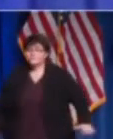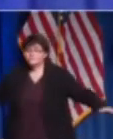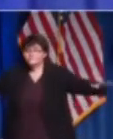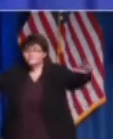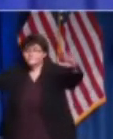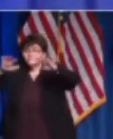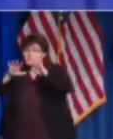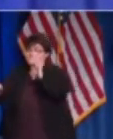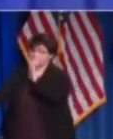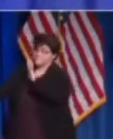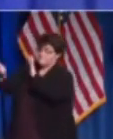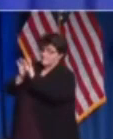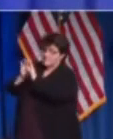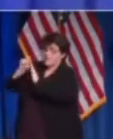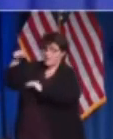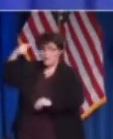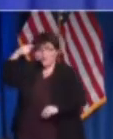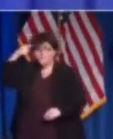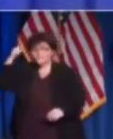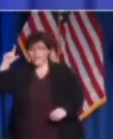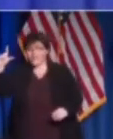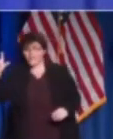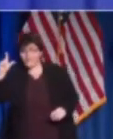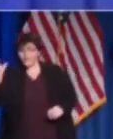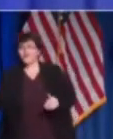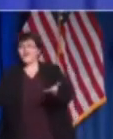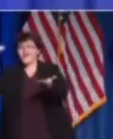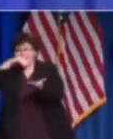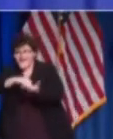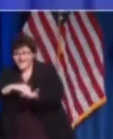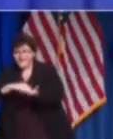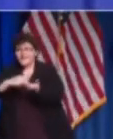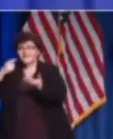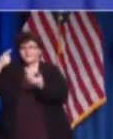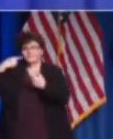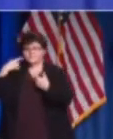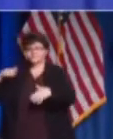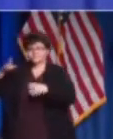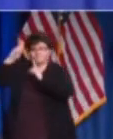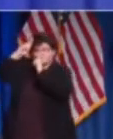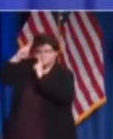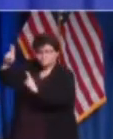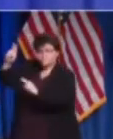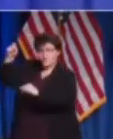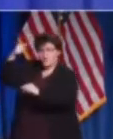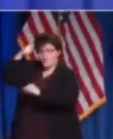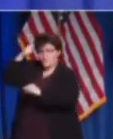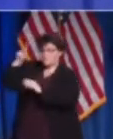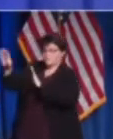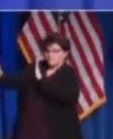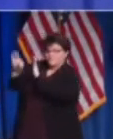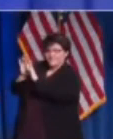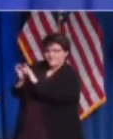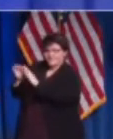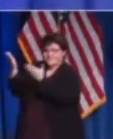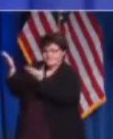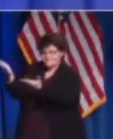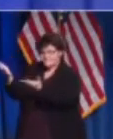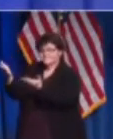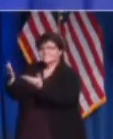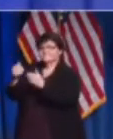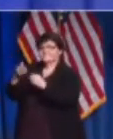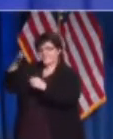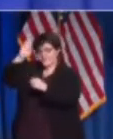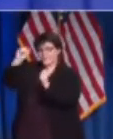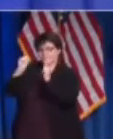again for this high office and honor. Be with him and all who have been set in